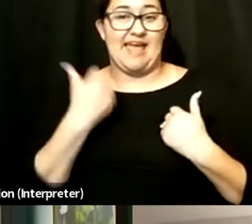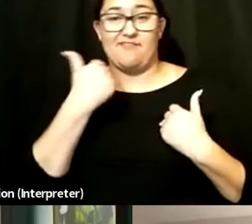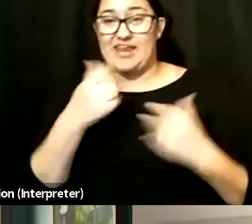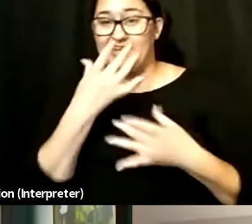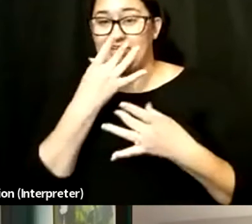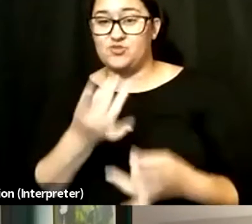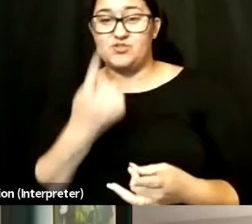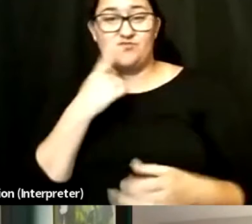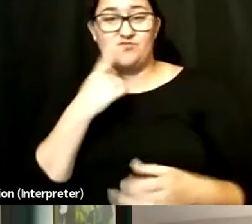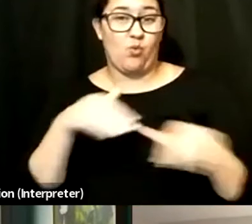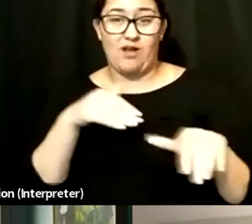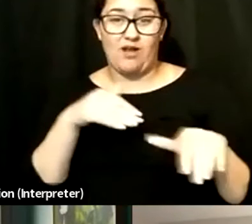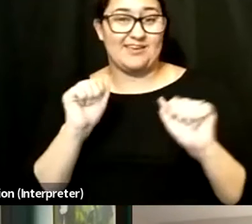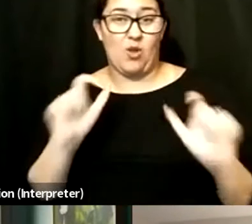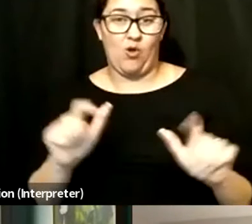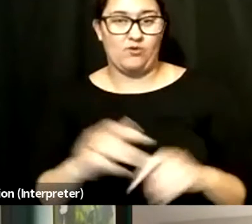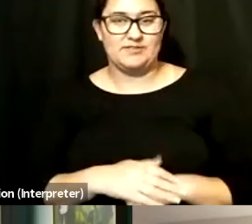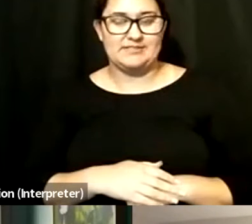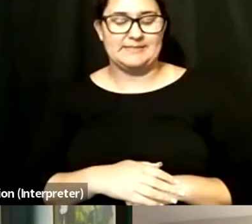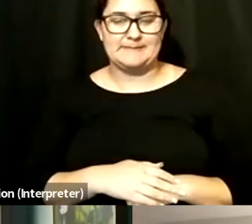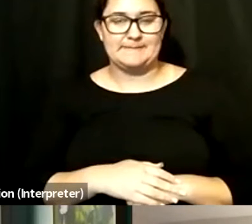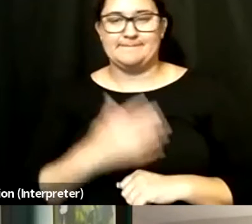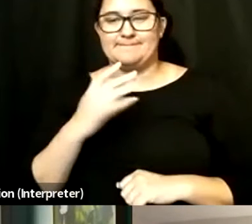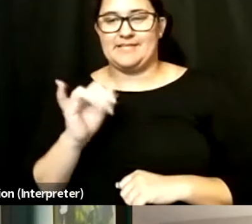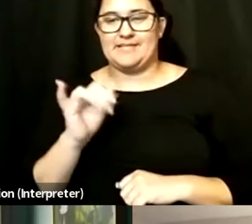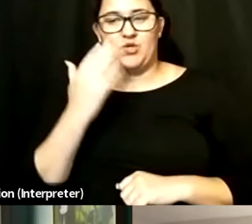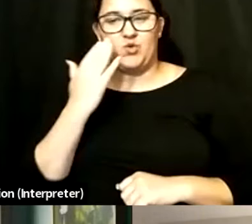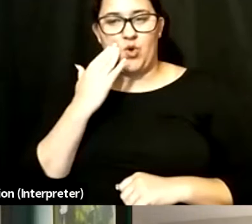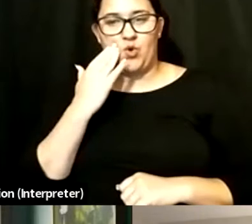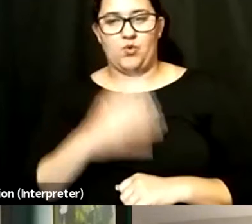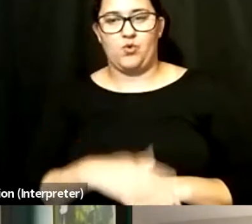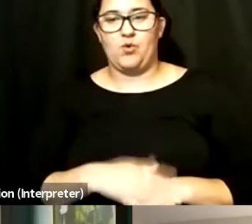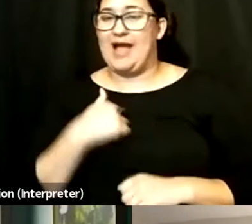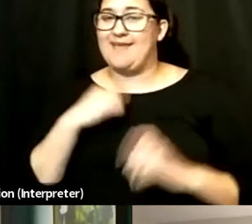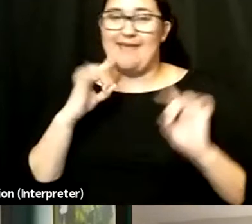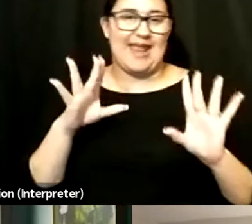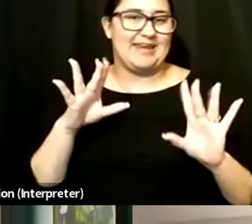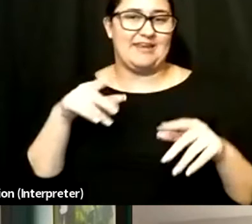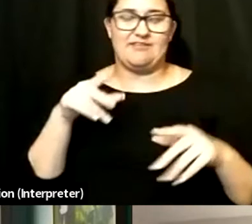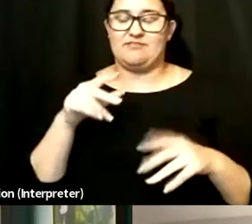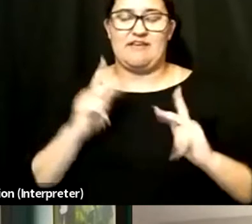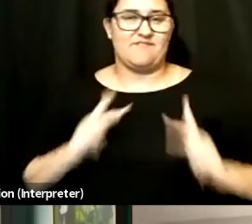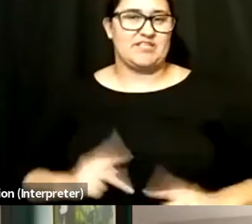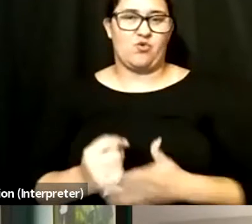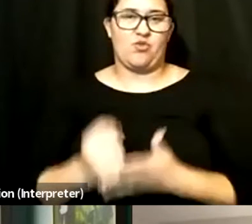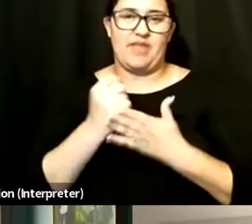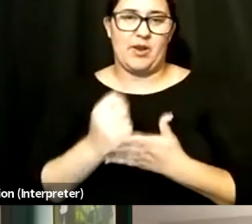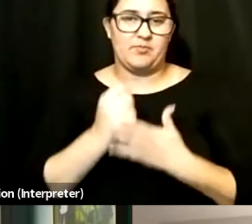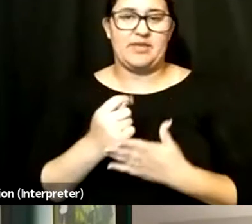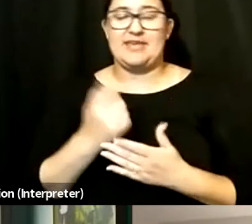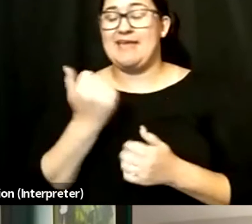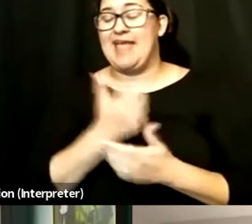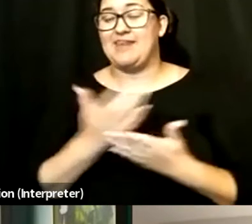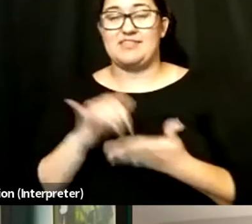walking, and you know, like, hated PT, hated anything that like required me to